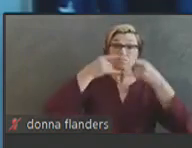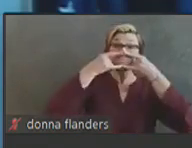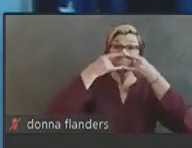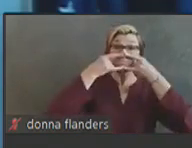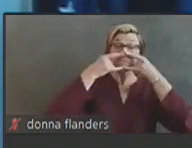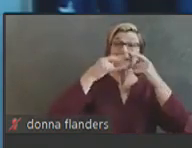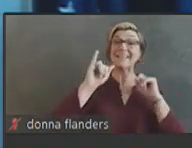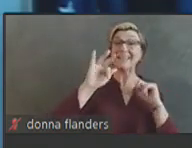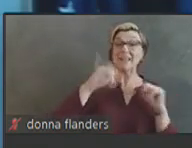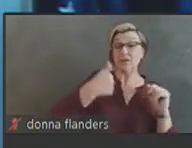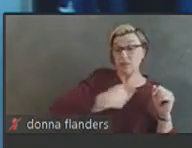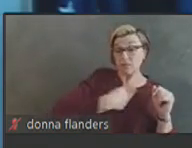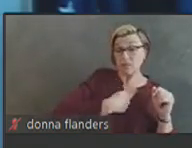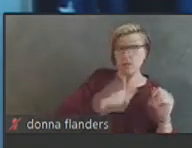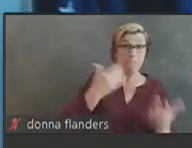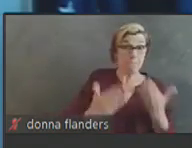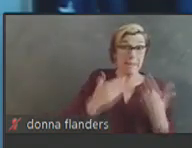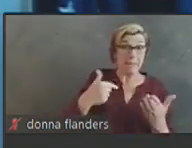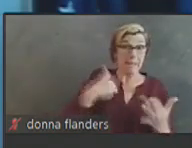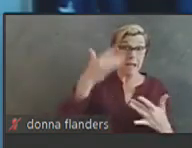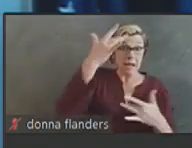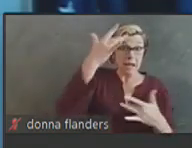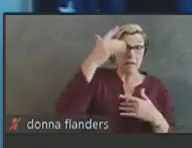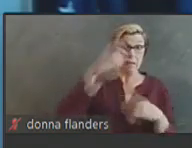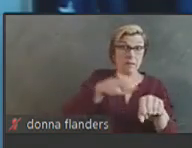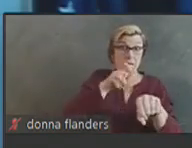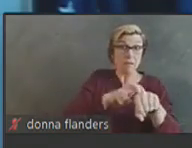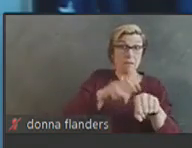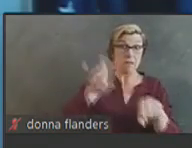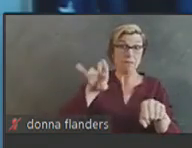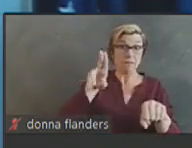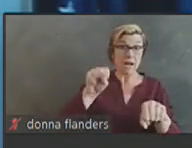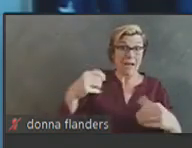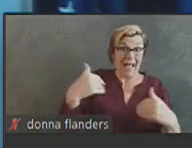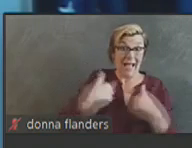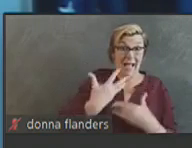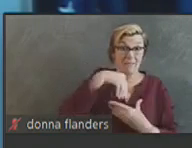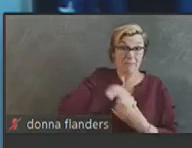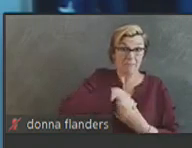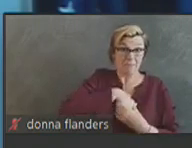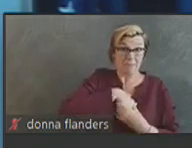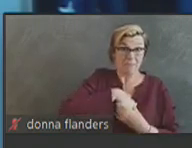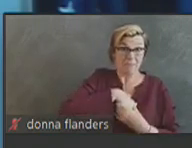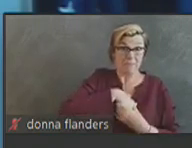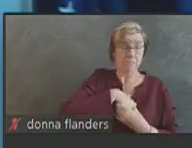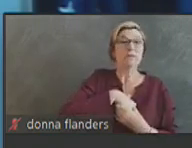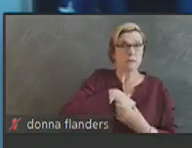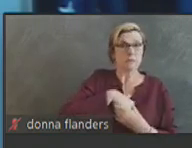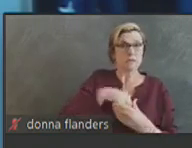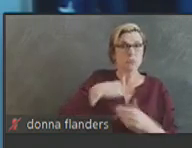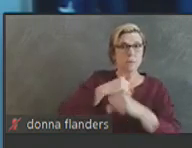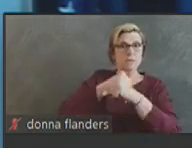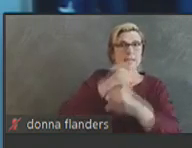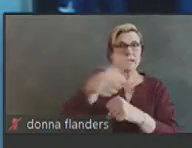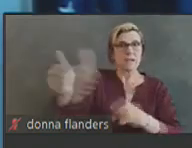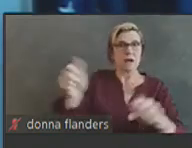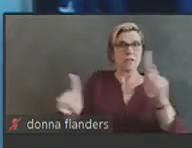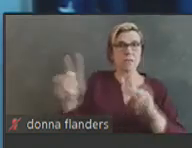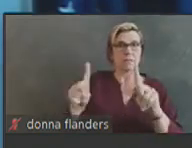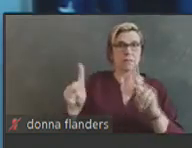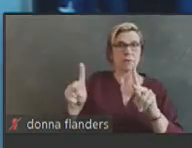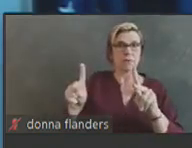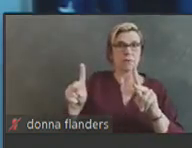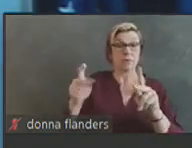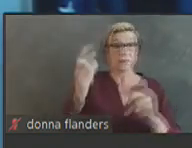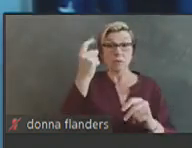may, number one, have the virus. And what science has taught us is that a significant percentage of our citizens